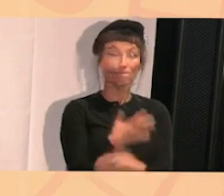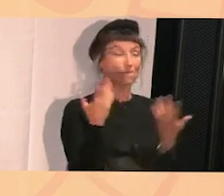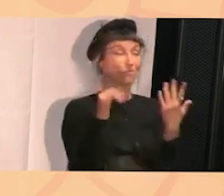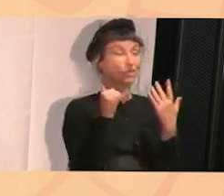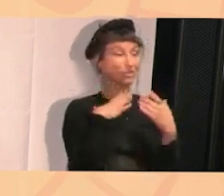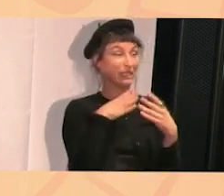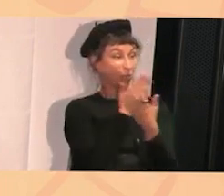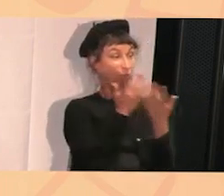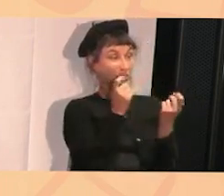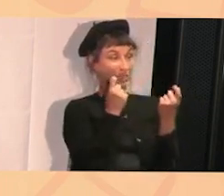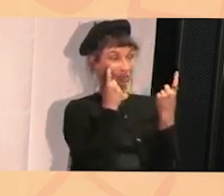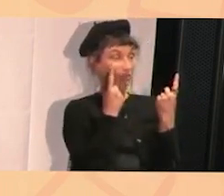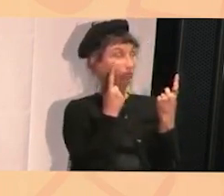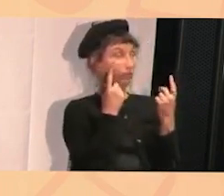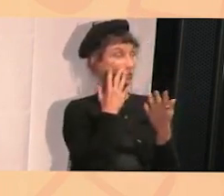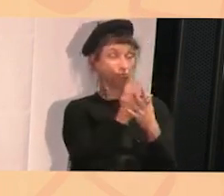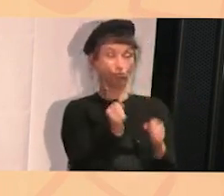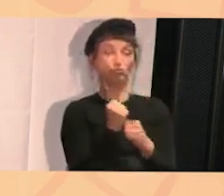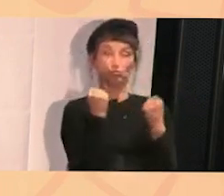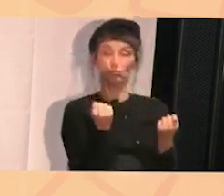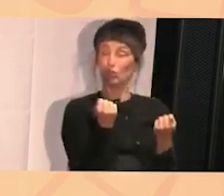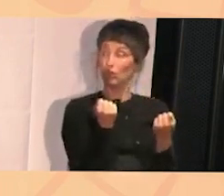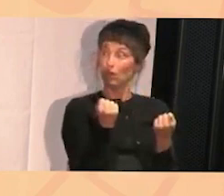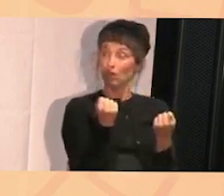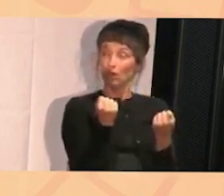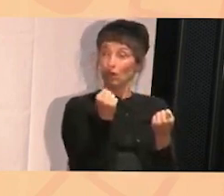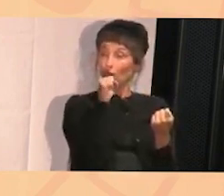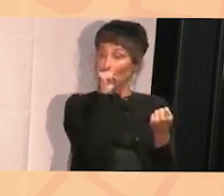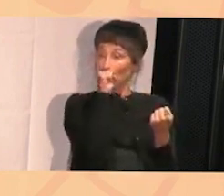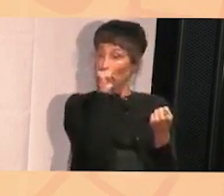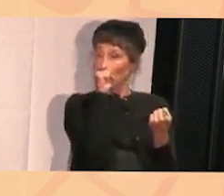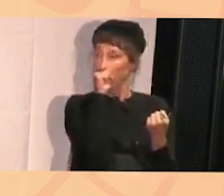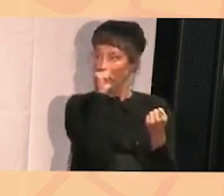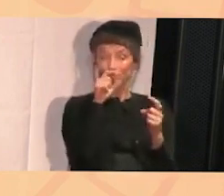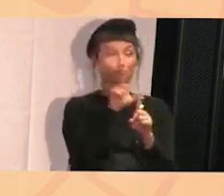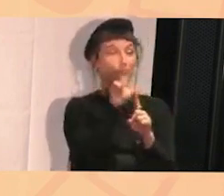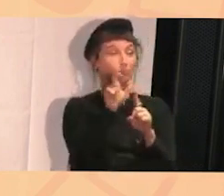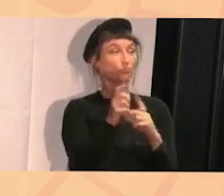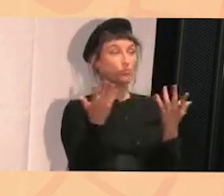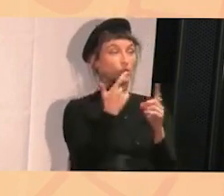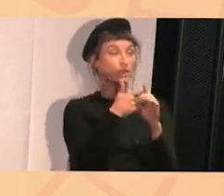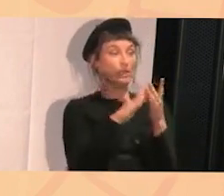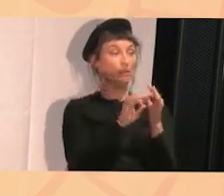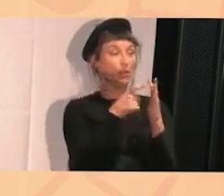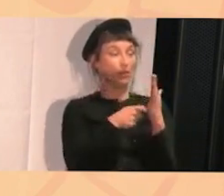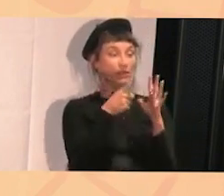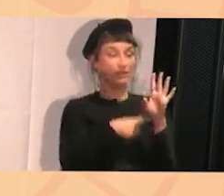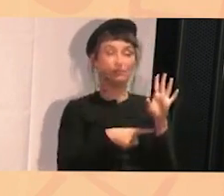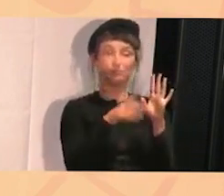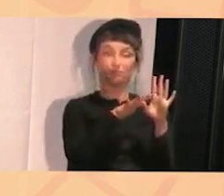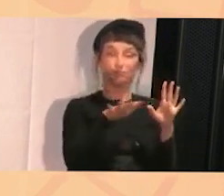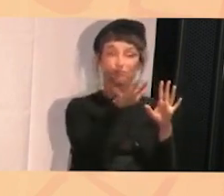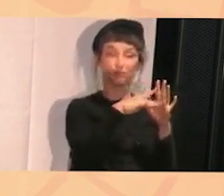understand how strong and culture that in the Kimberley is and Kellic is as well.